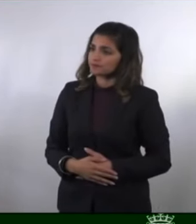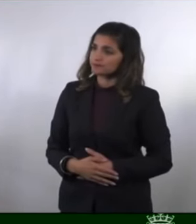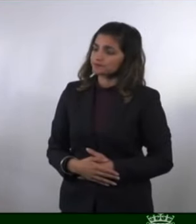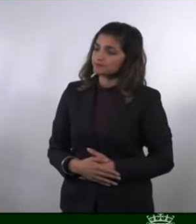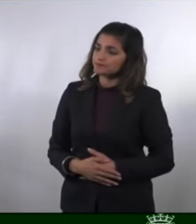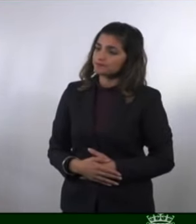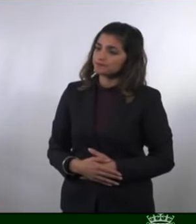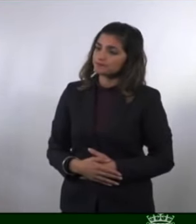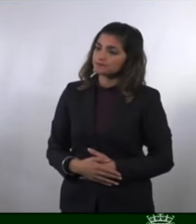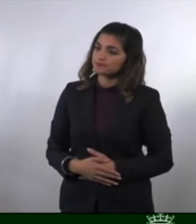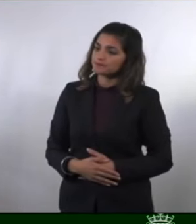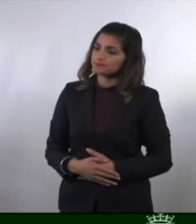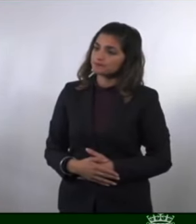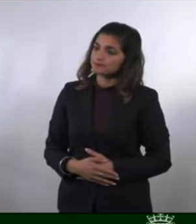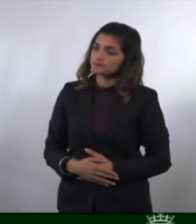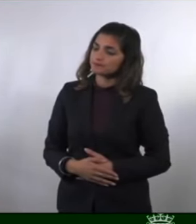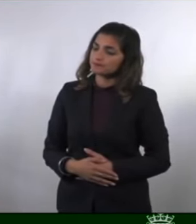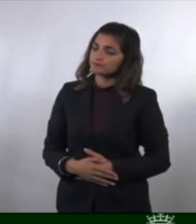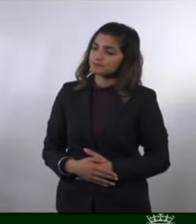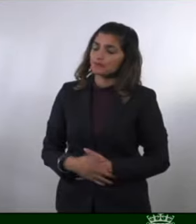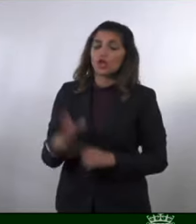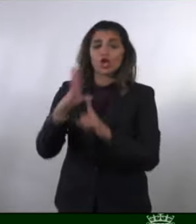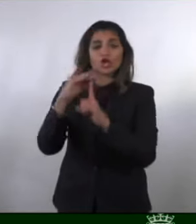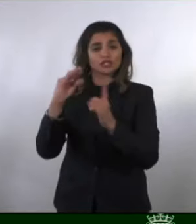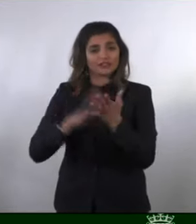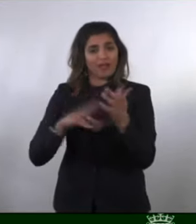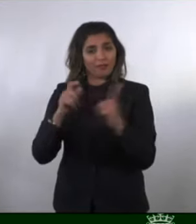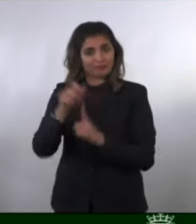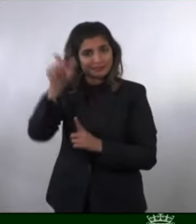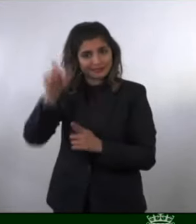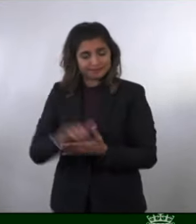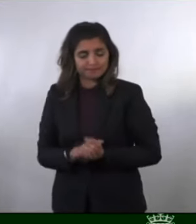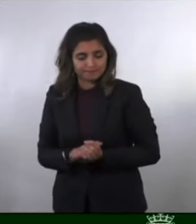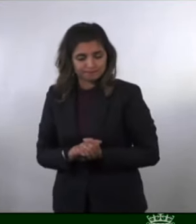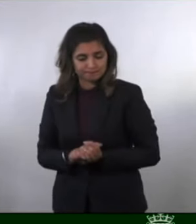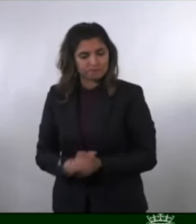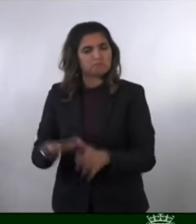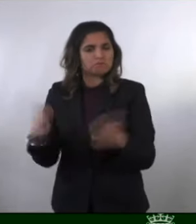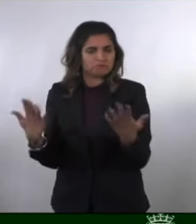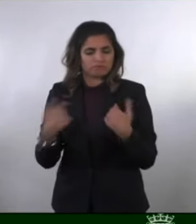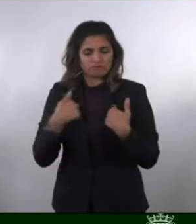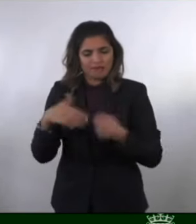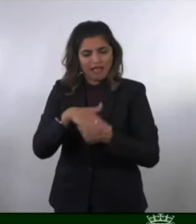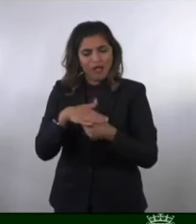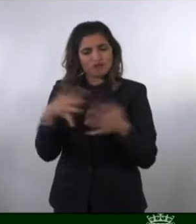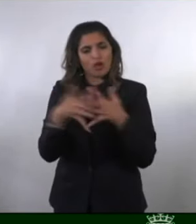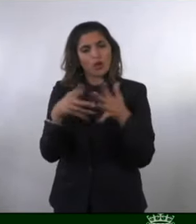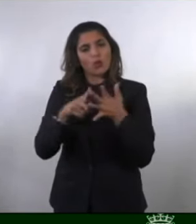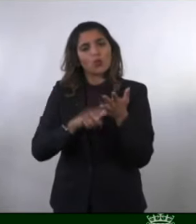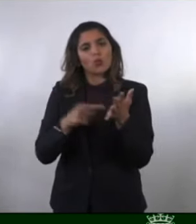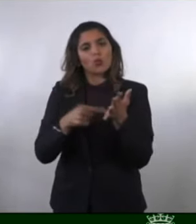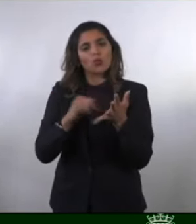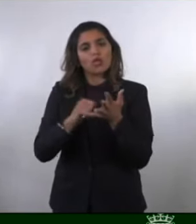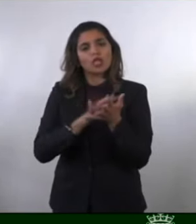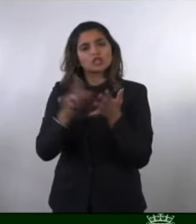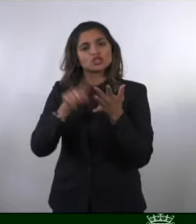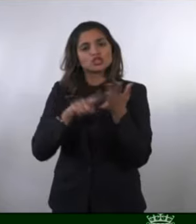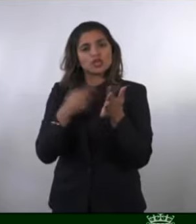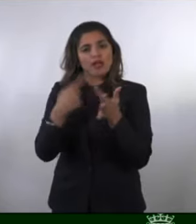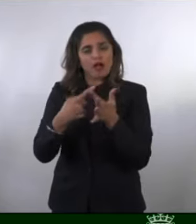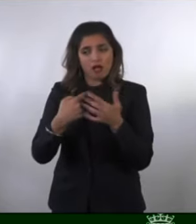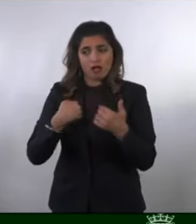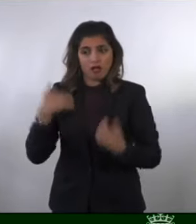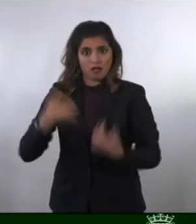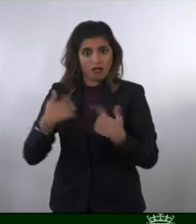approach is definitely the best way forward. And in Wiltshire, we very much look forward to going back into what I hope will be the lowest level